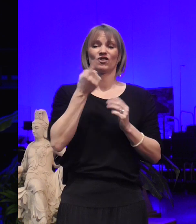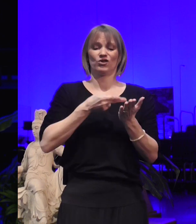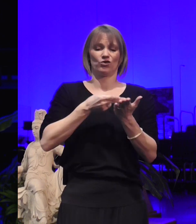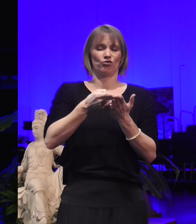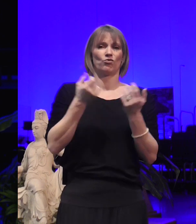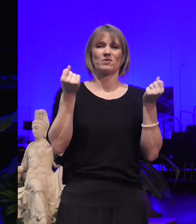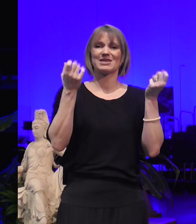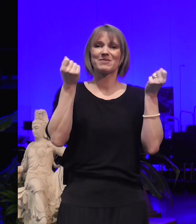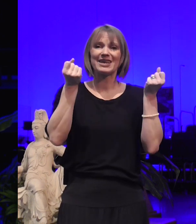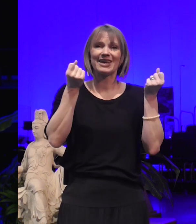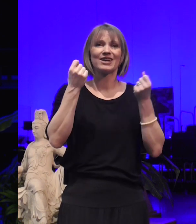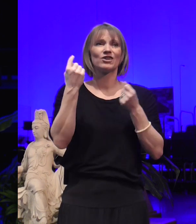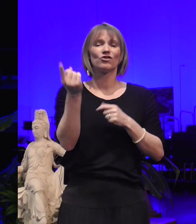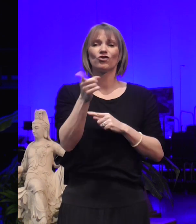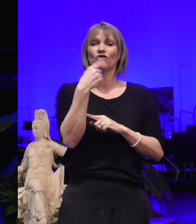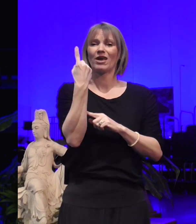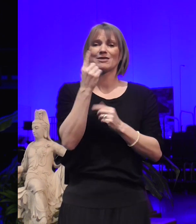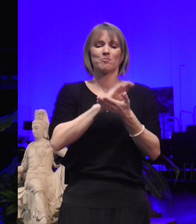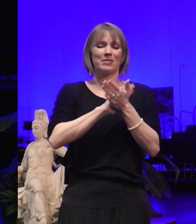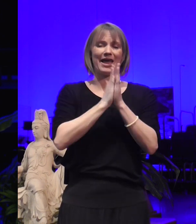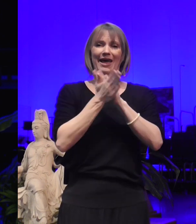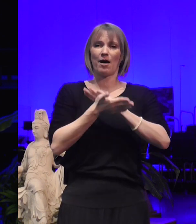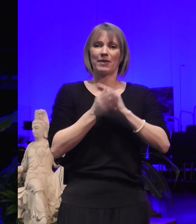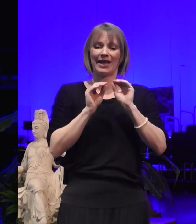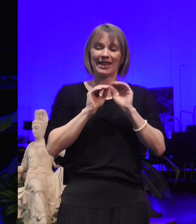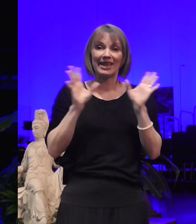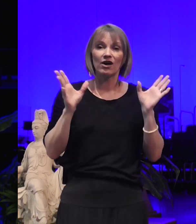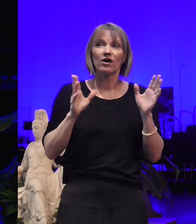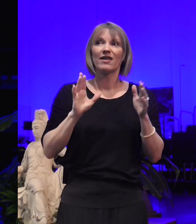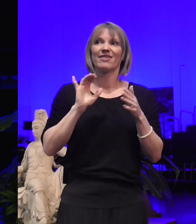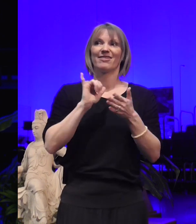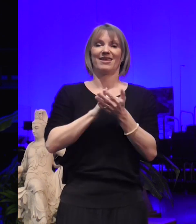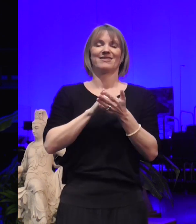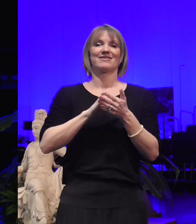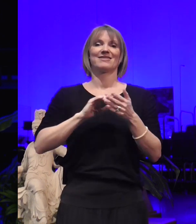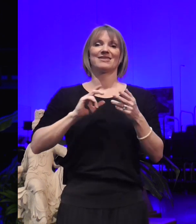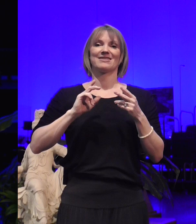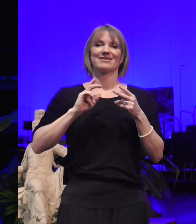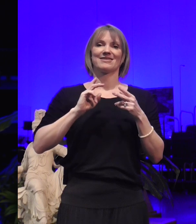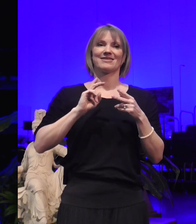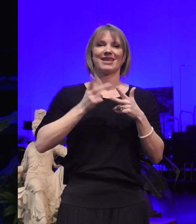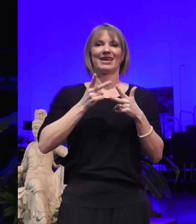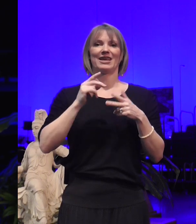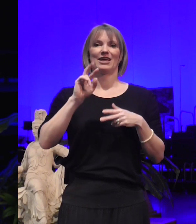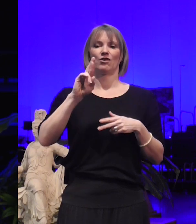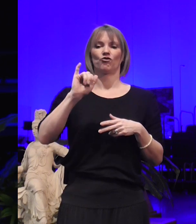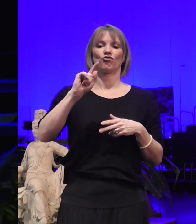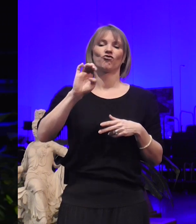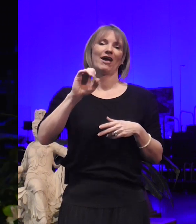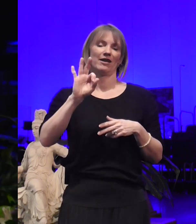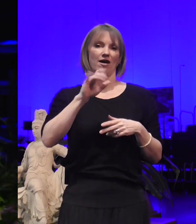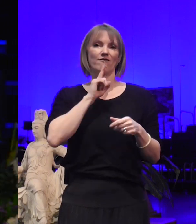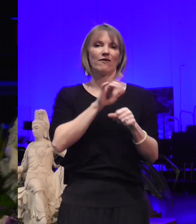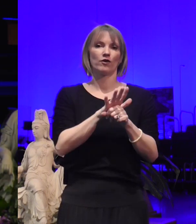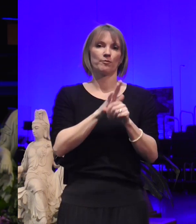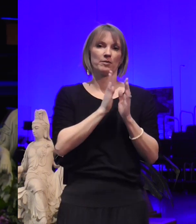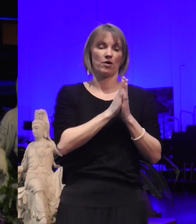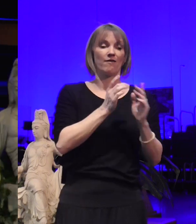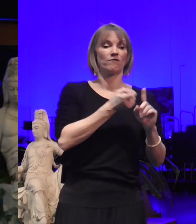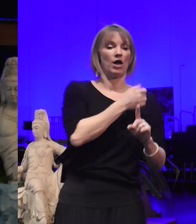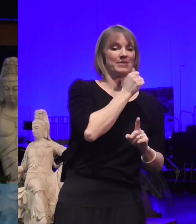truth, just getting clear. And that's the second rite of affirmative prayer, is to move from